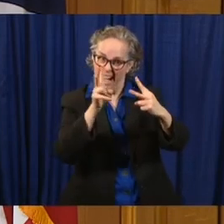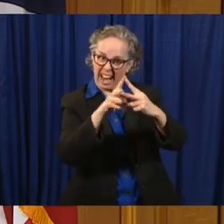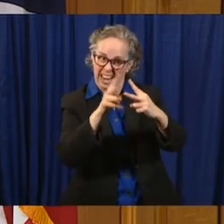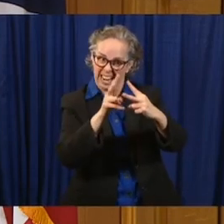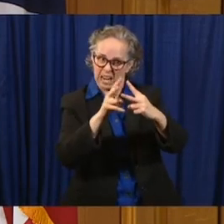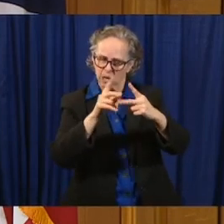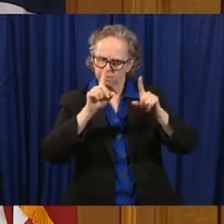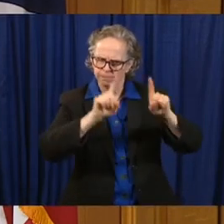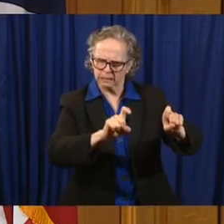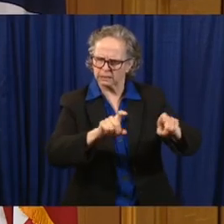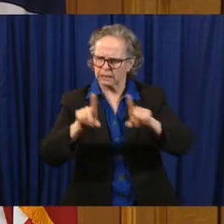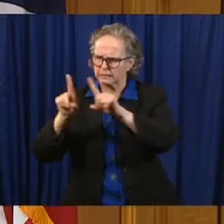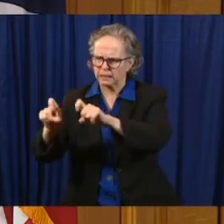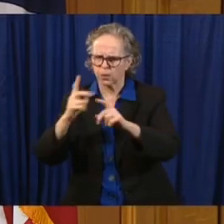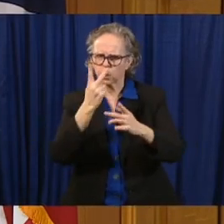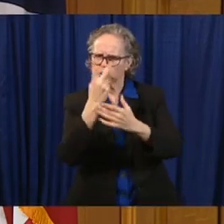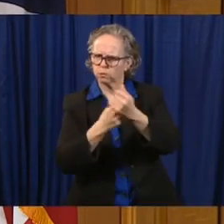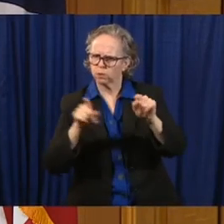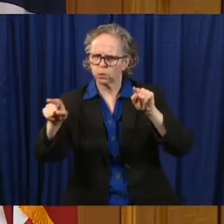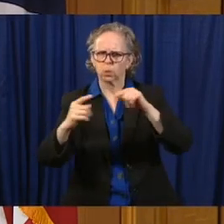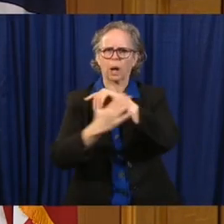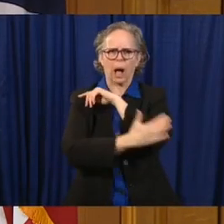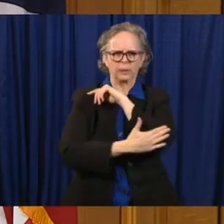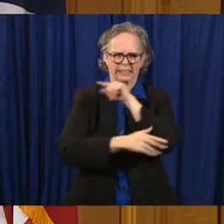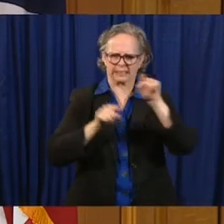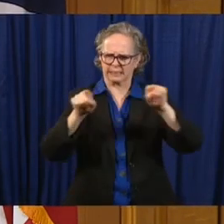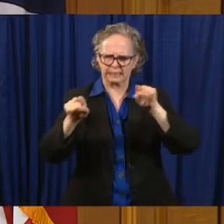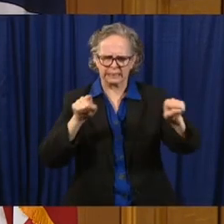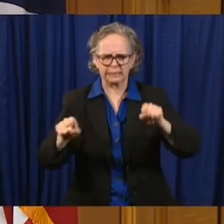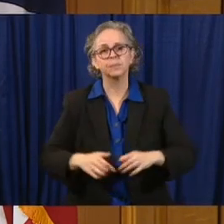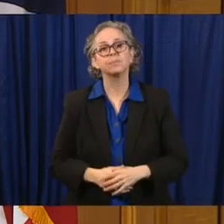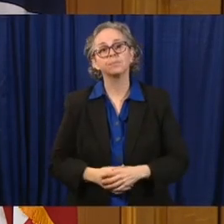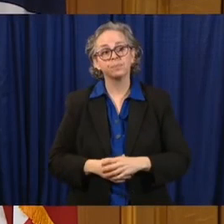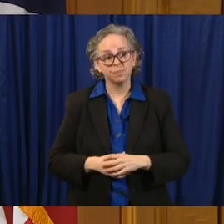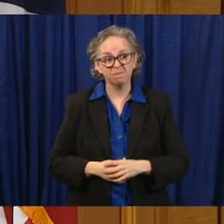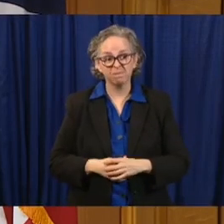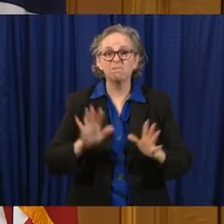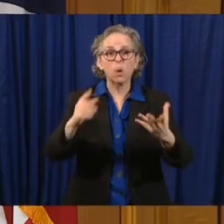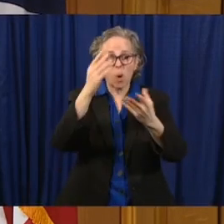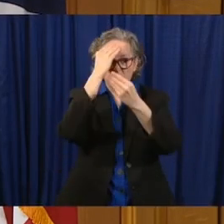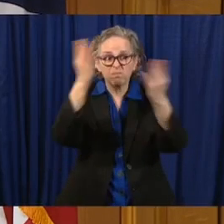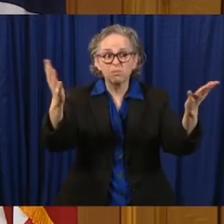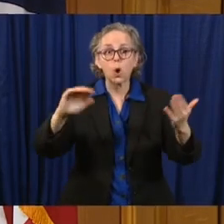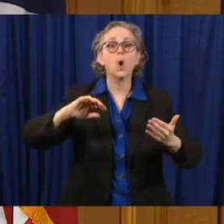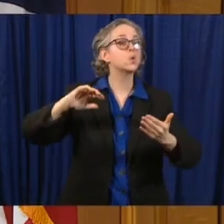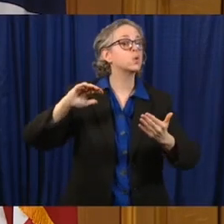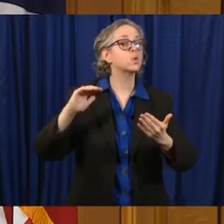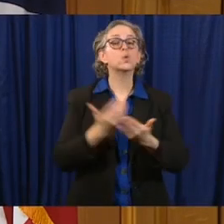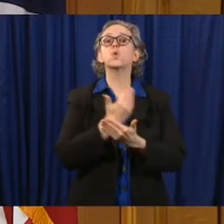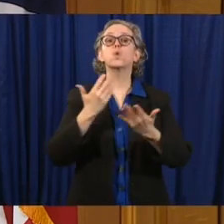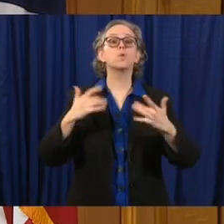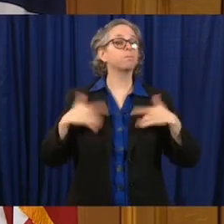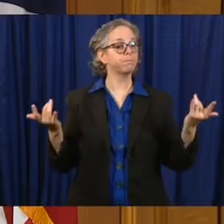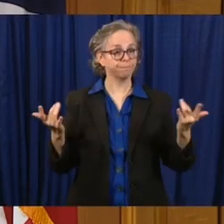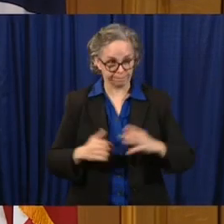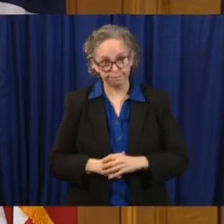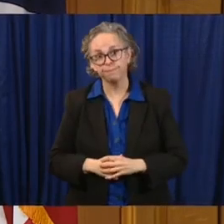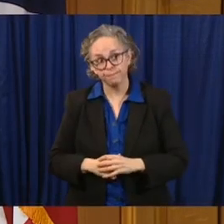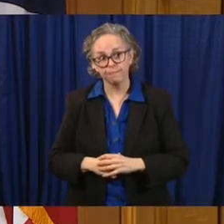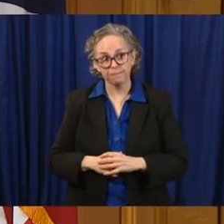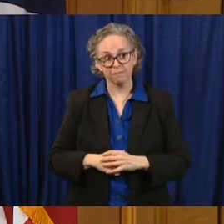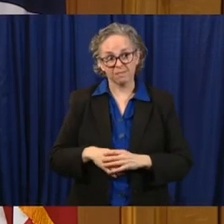Let me announce something new that I have authorized members of the Ohio National Guard to begin providing assistance